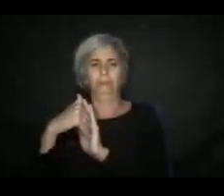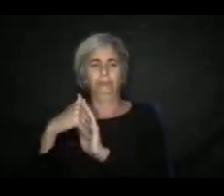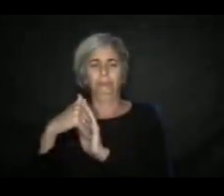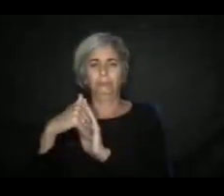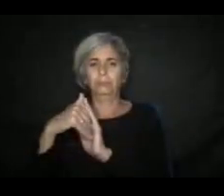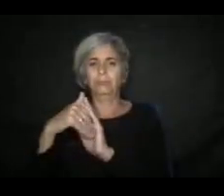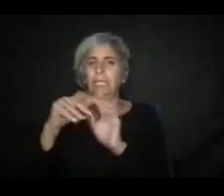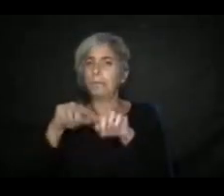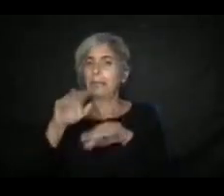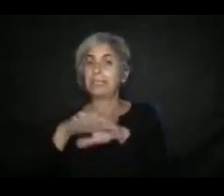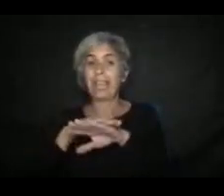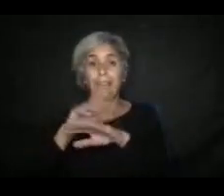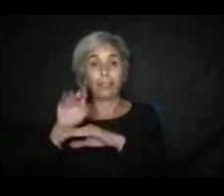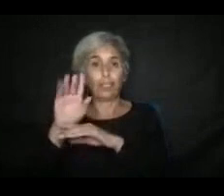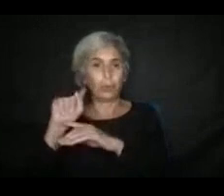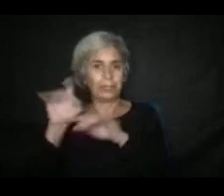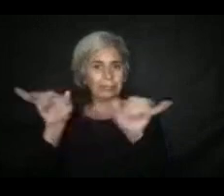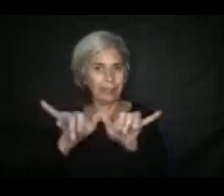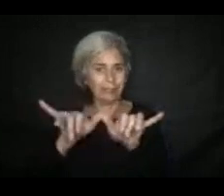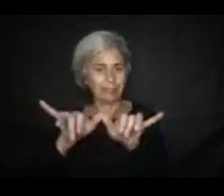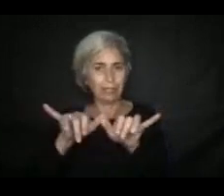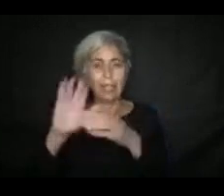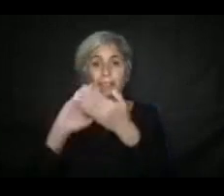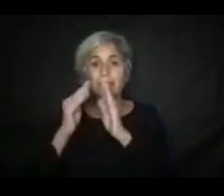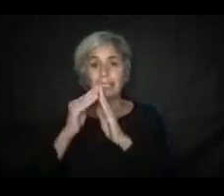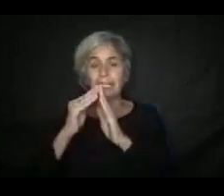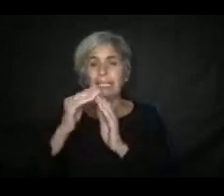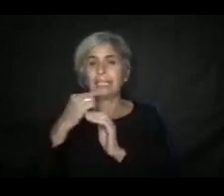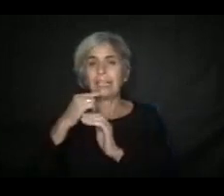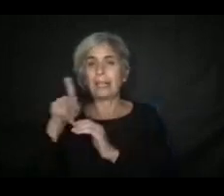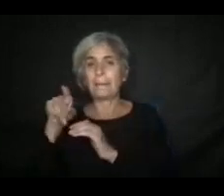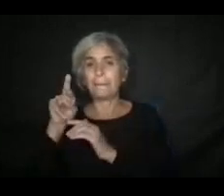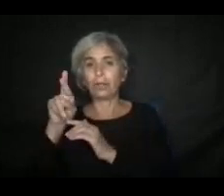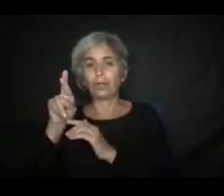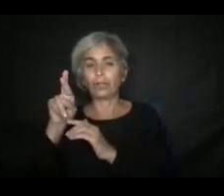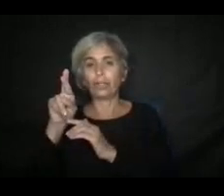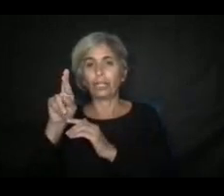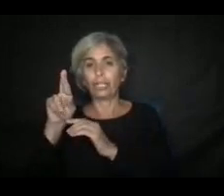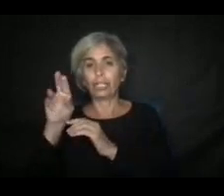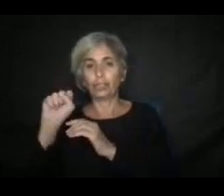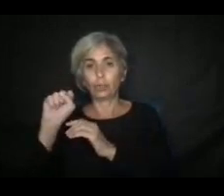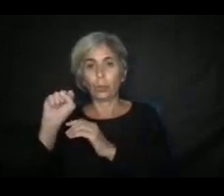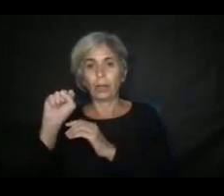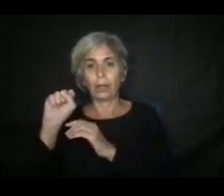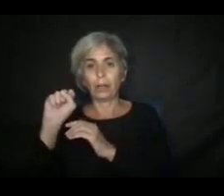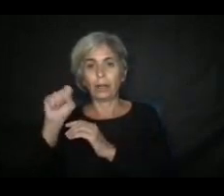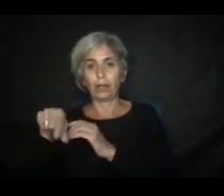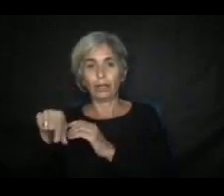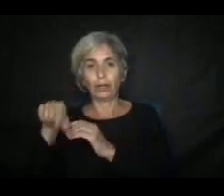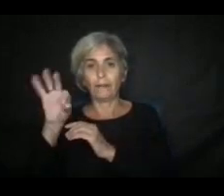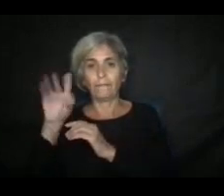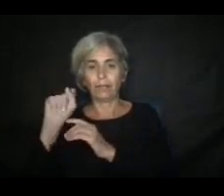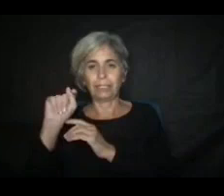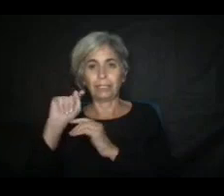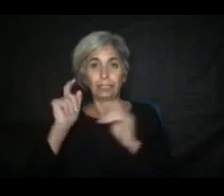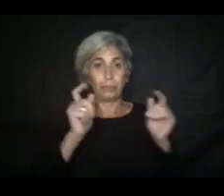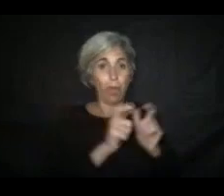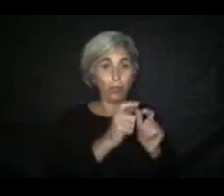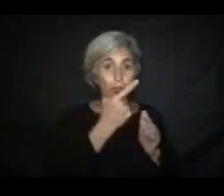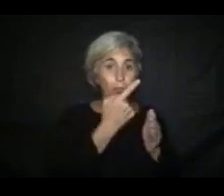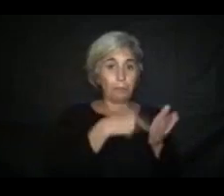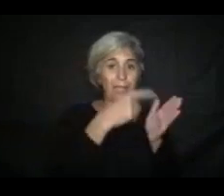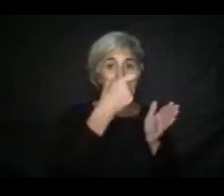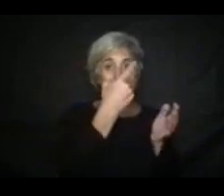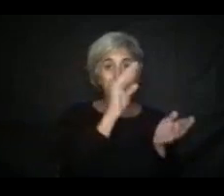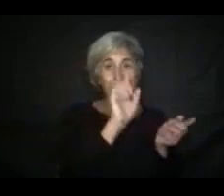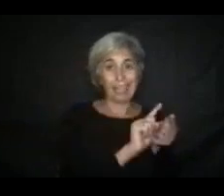city is proposing a rate per square foot. So essentially, if you build a smaller home, you pay less. If you build a larger home, you'll pay more.